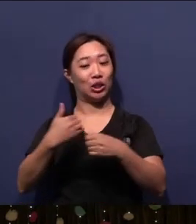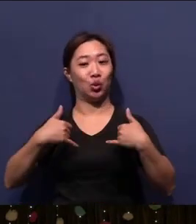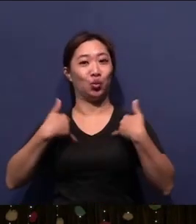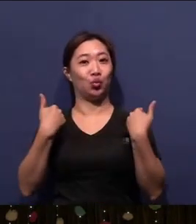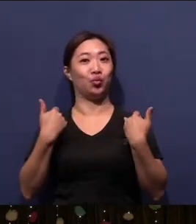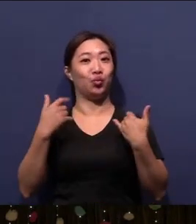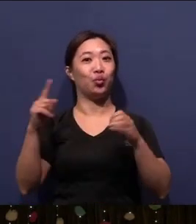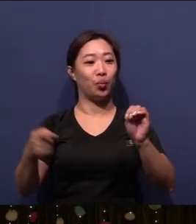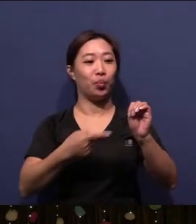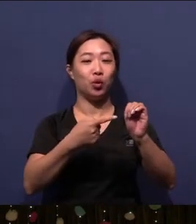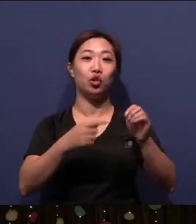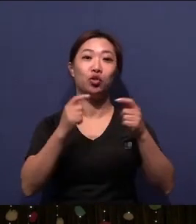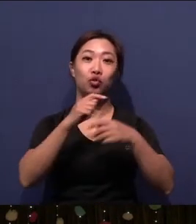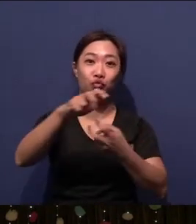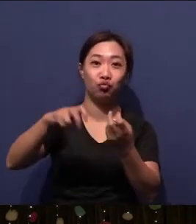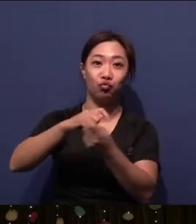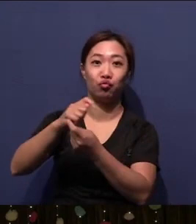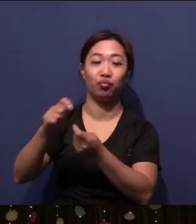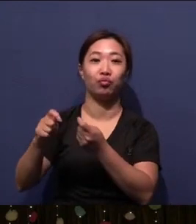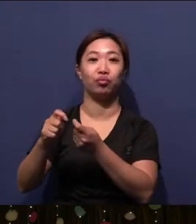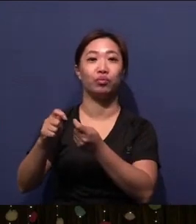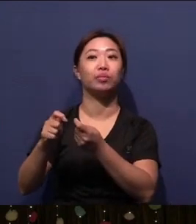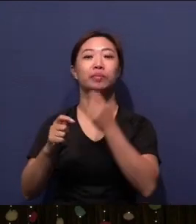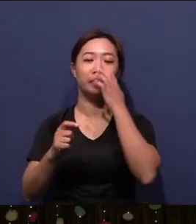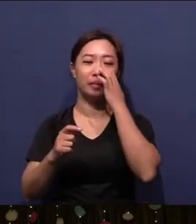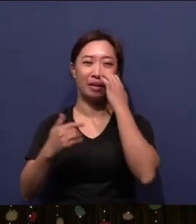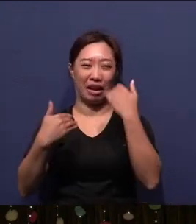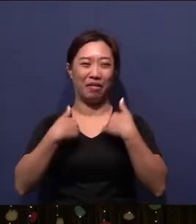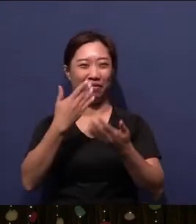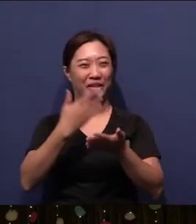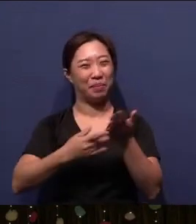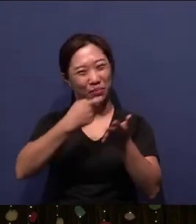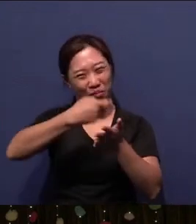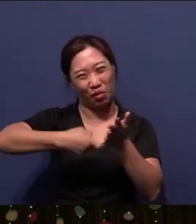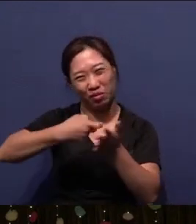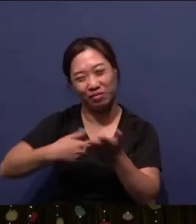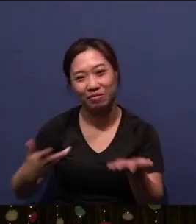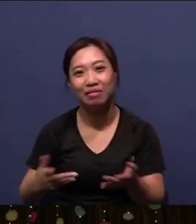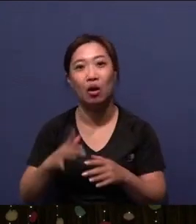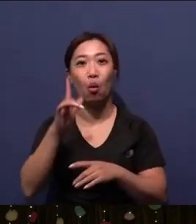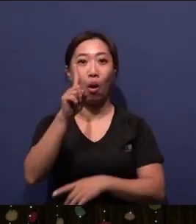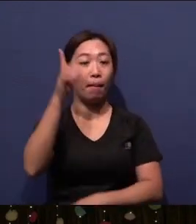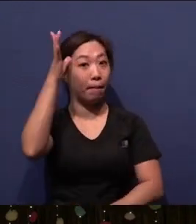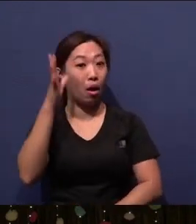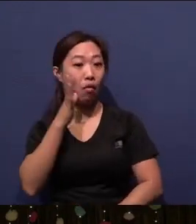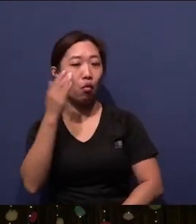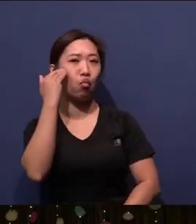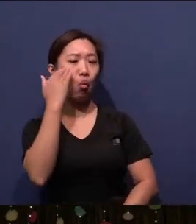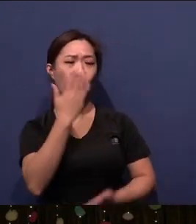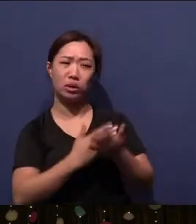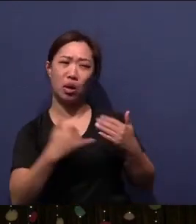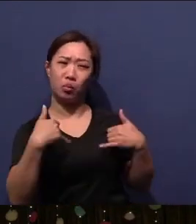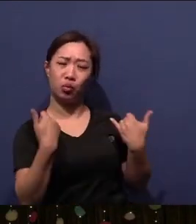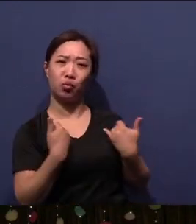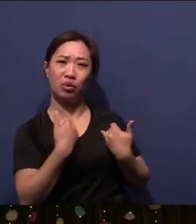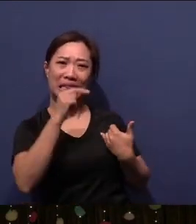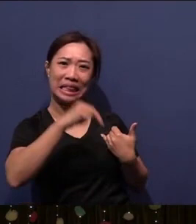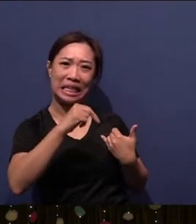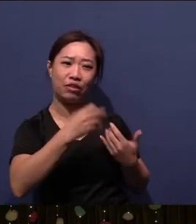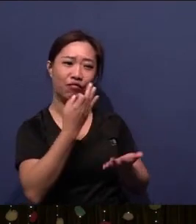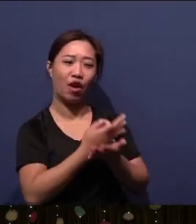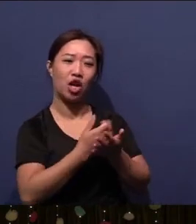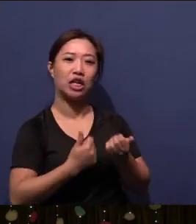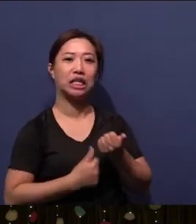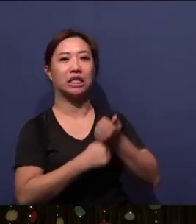trip. And of course, when we go, there's some cost involved. And there was a parent who found out that there are some youths who need